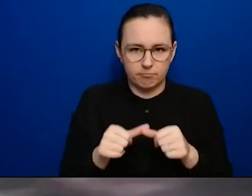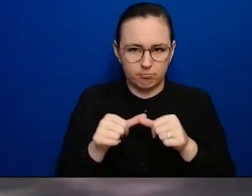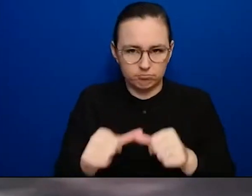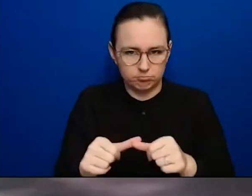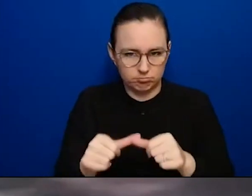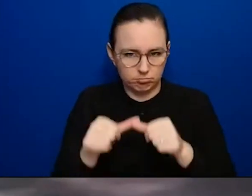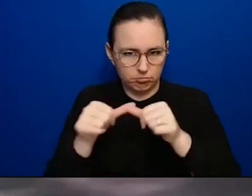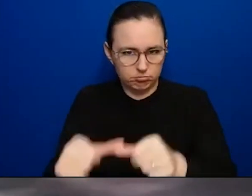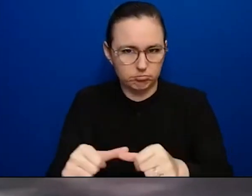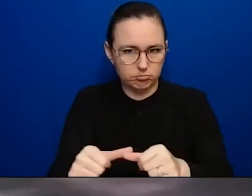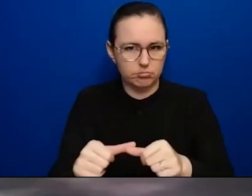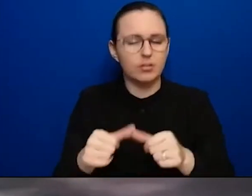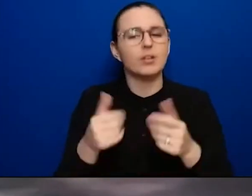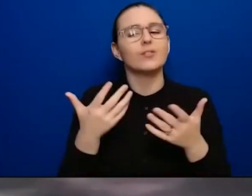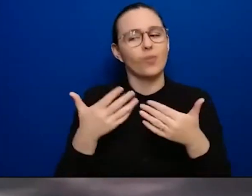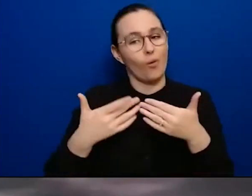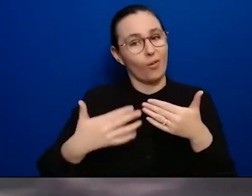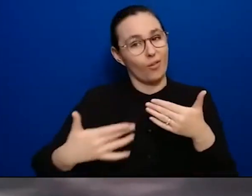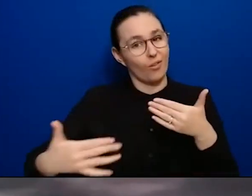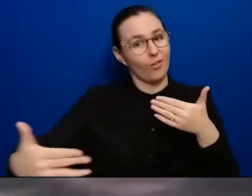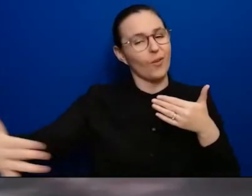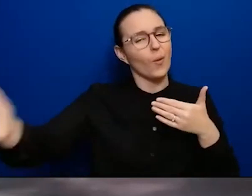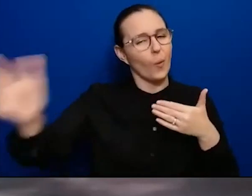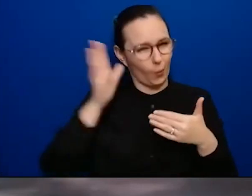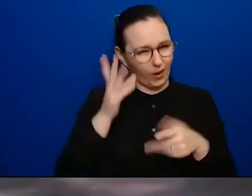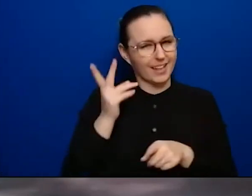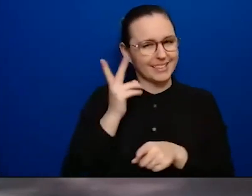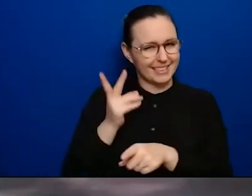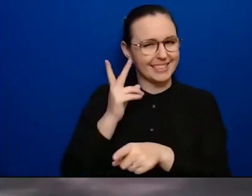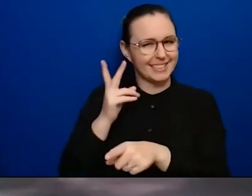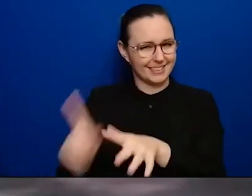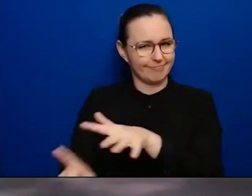decades. Rob, do you have a follow-up?